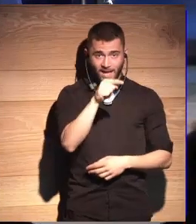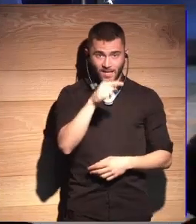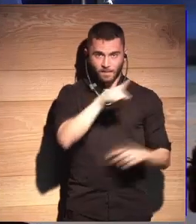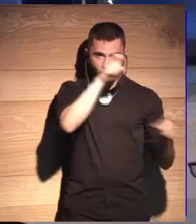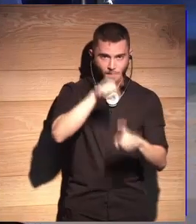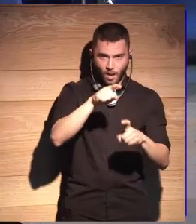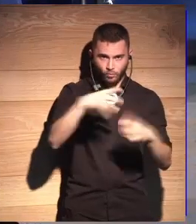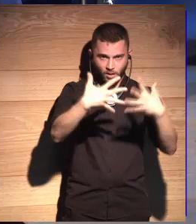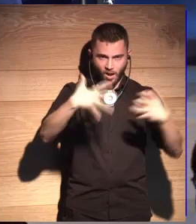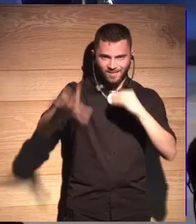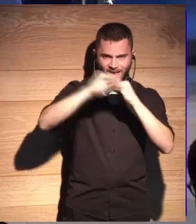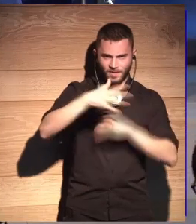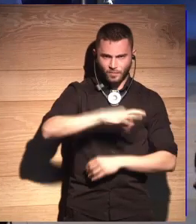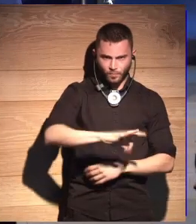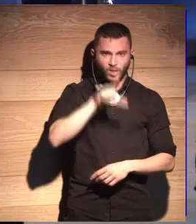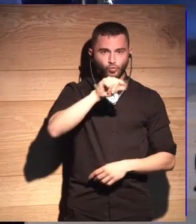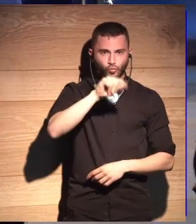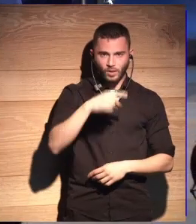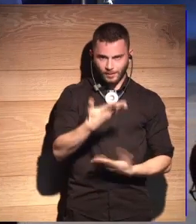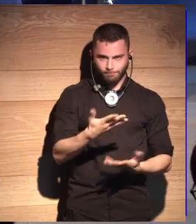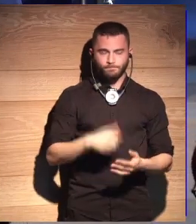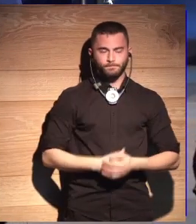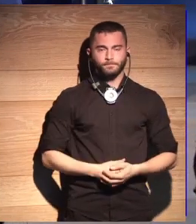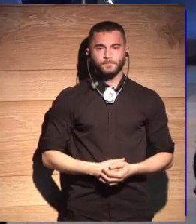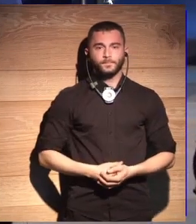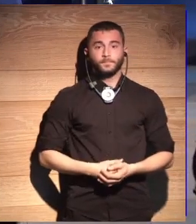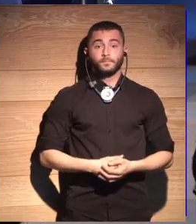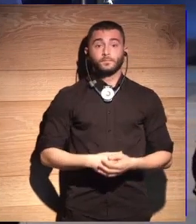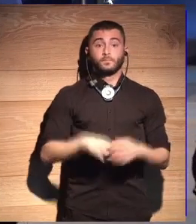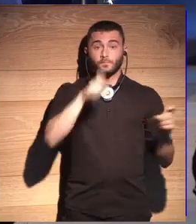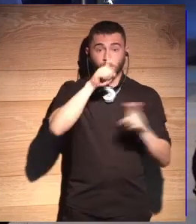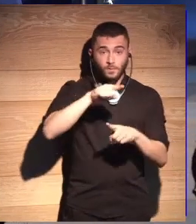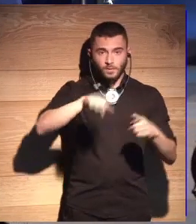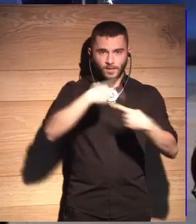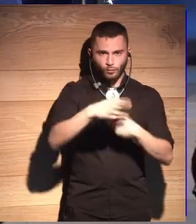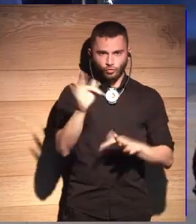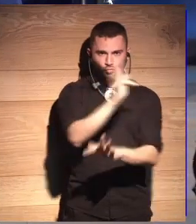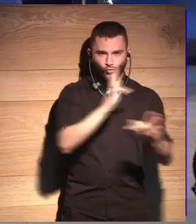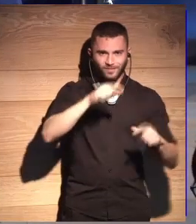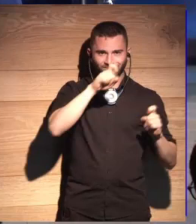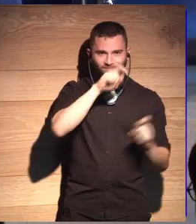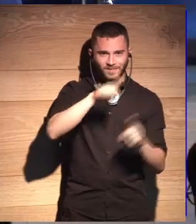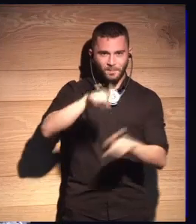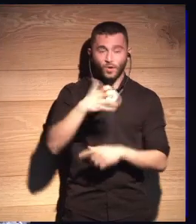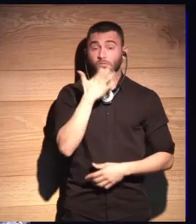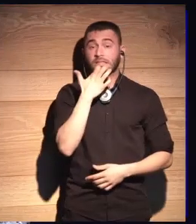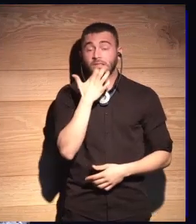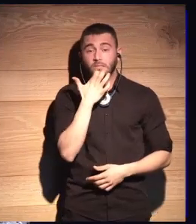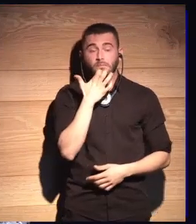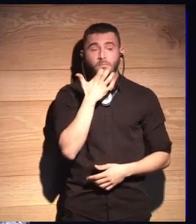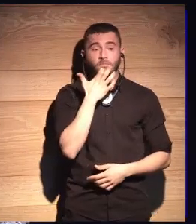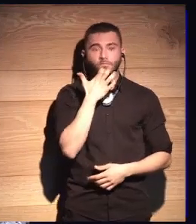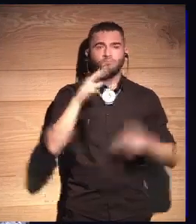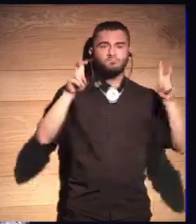also send your questions or your comments through Twitter. And talking about questions, later on there will be a Q&A